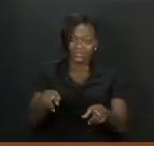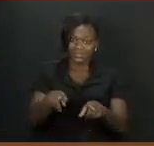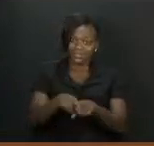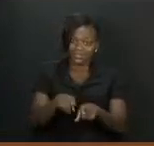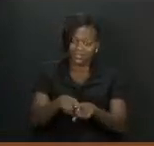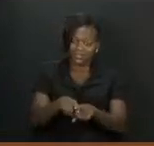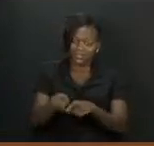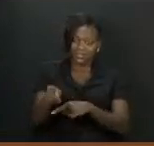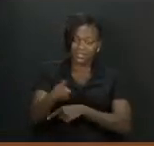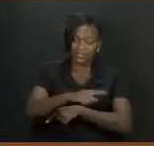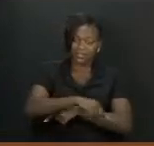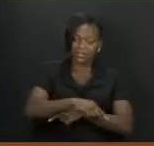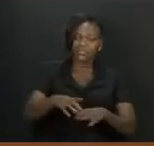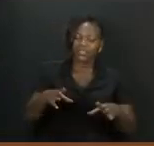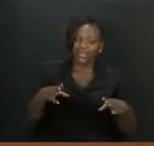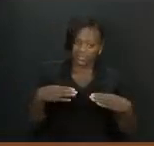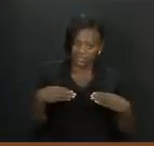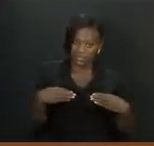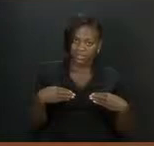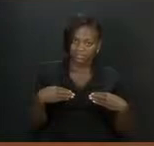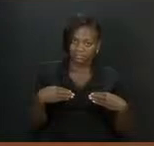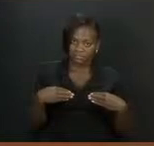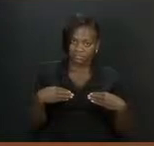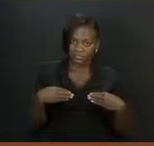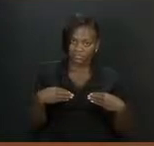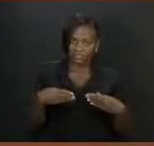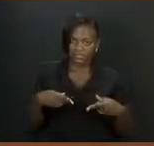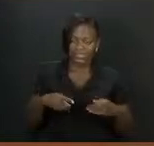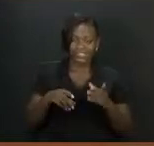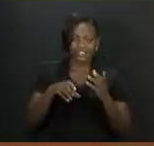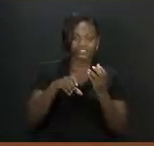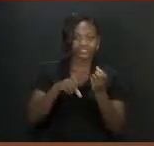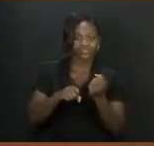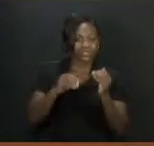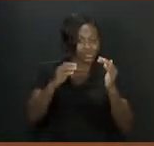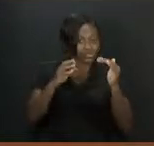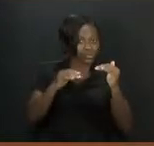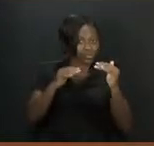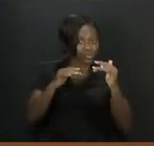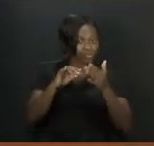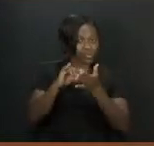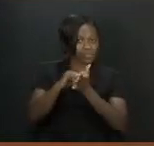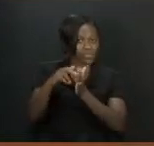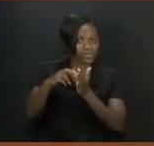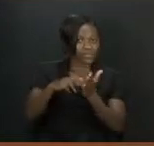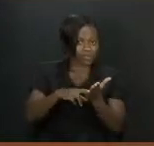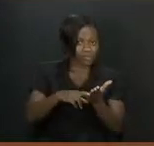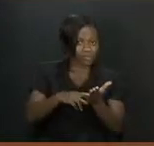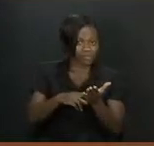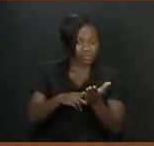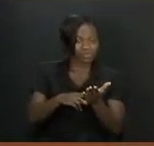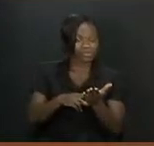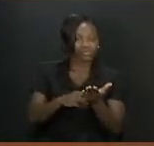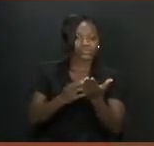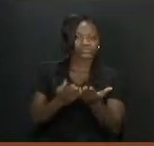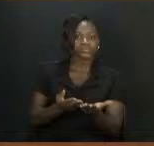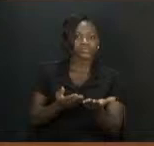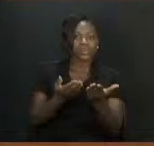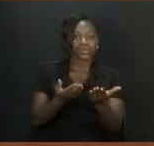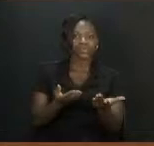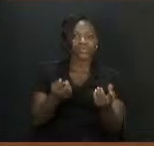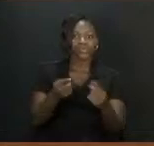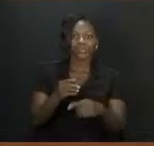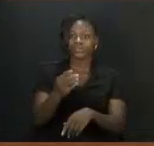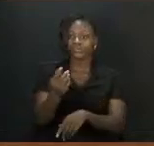Let's hold them to their words, hoping that the report will really be laid on Tuesday and